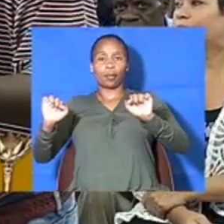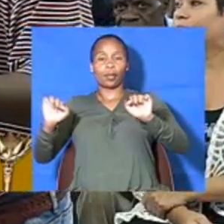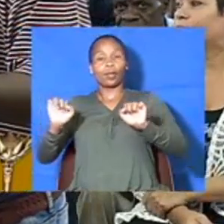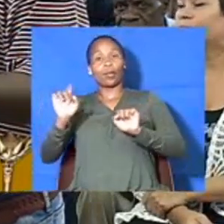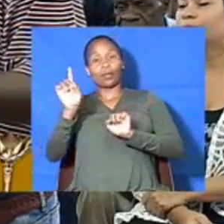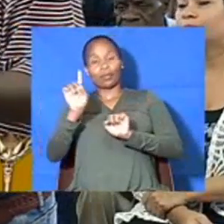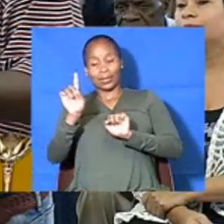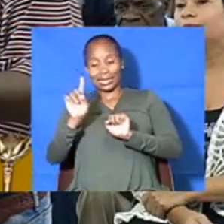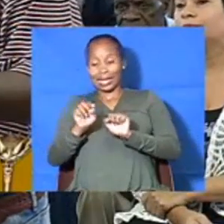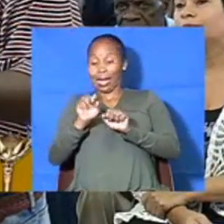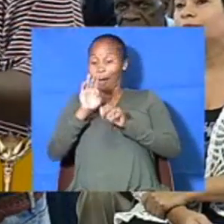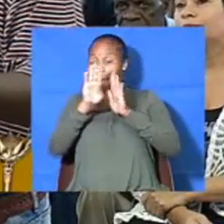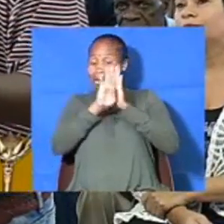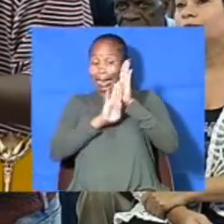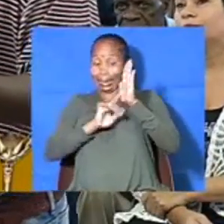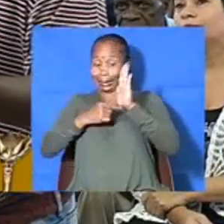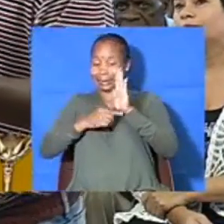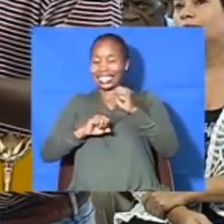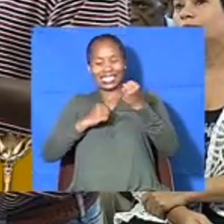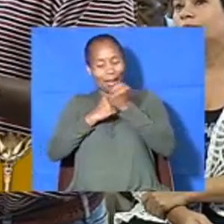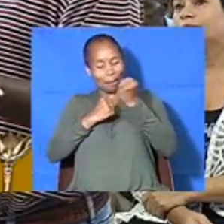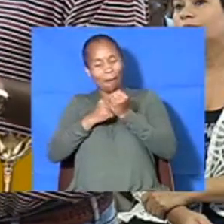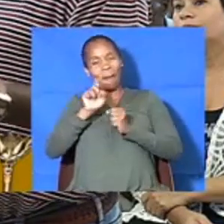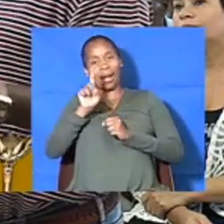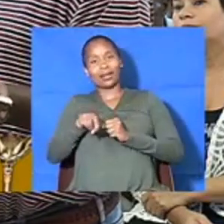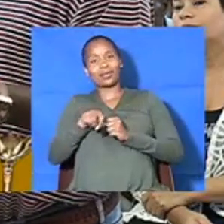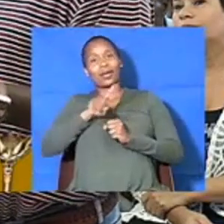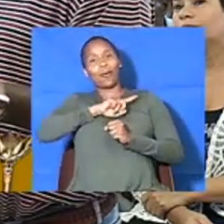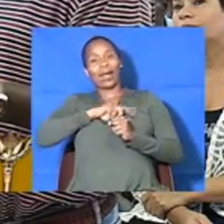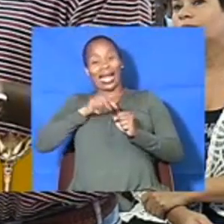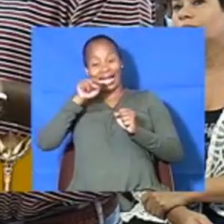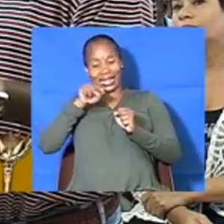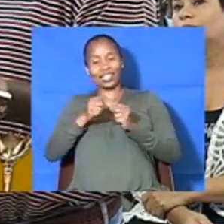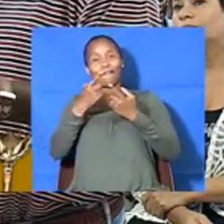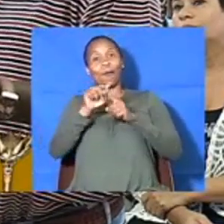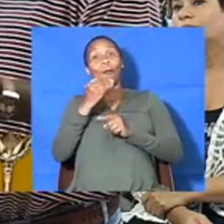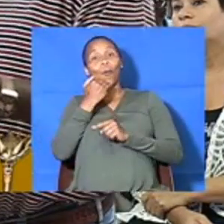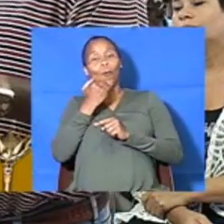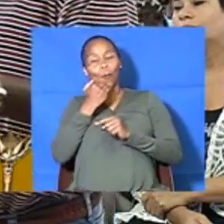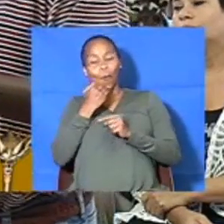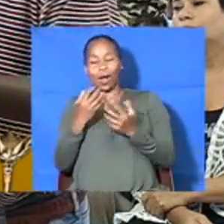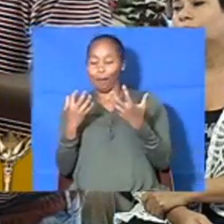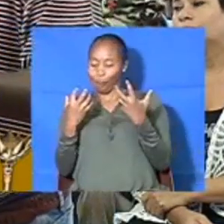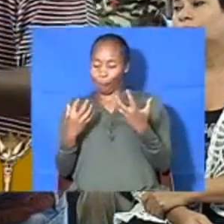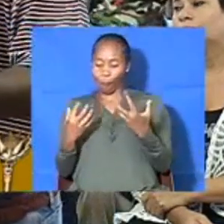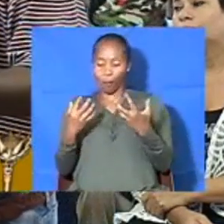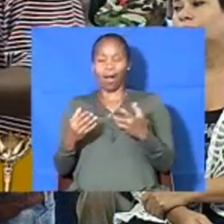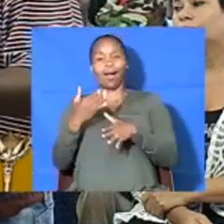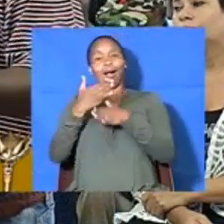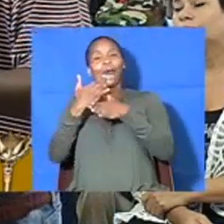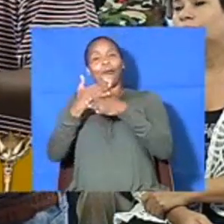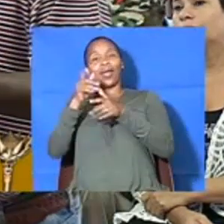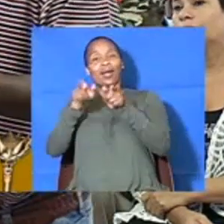So, thank you very much. Thank you. So, this Sanchiborius